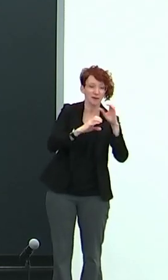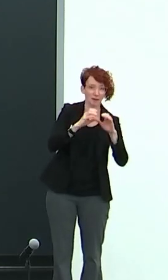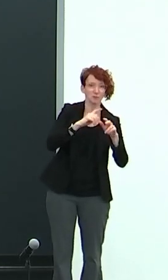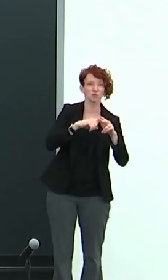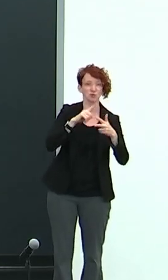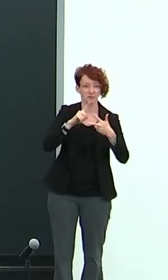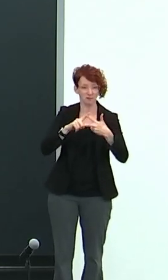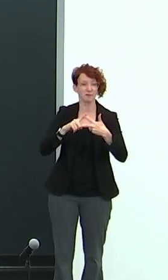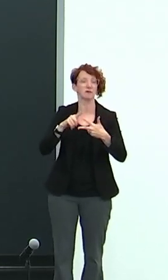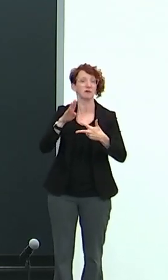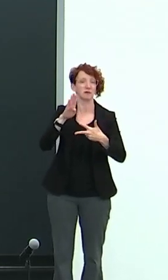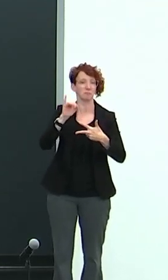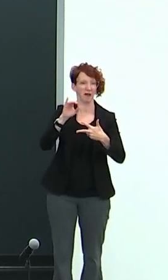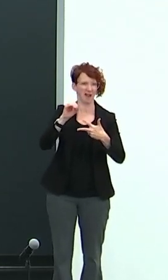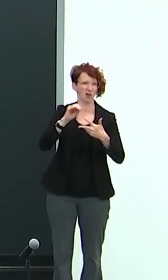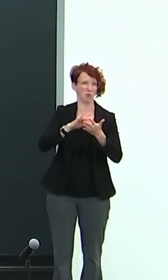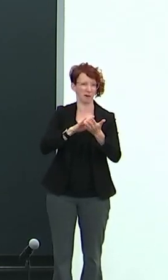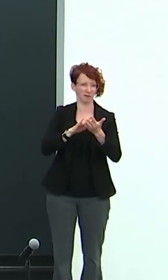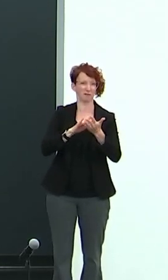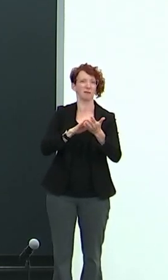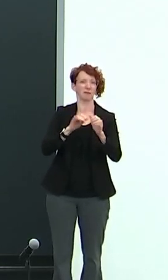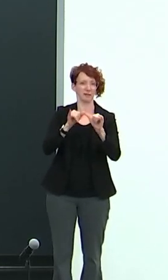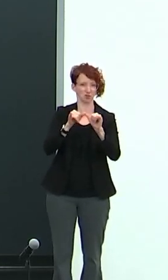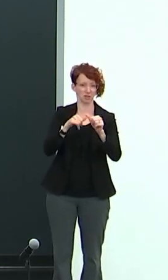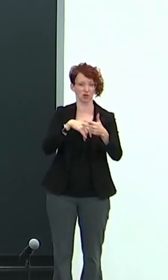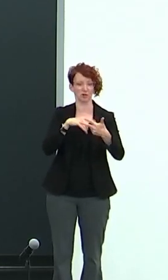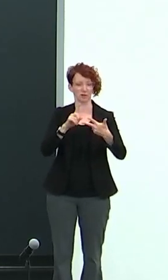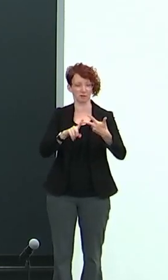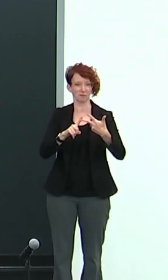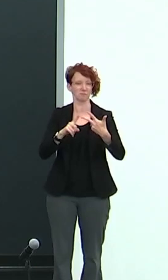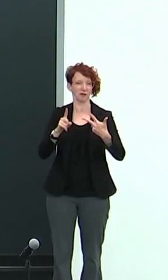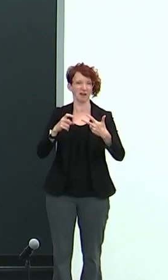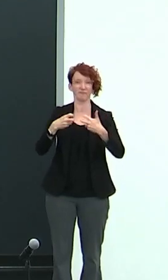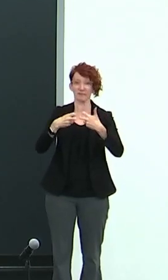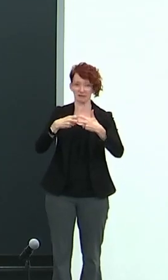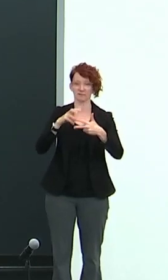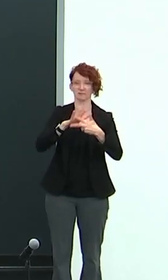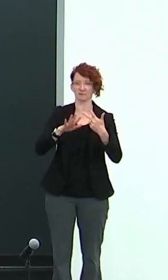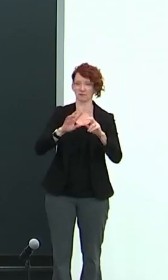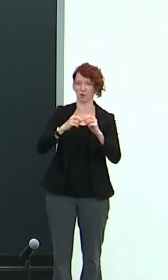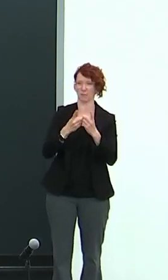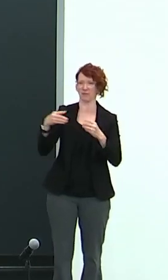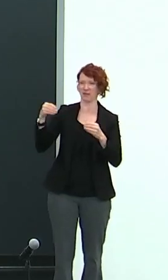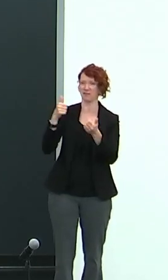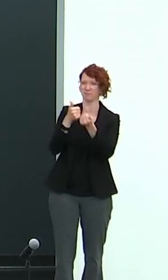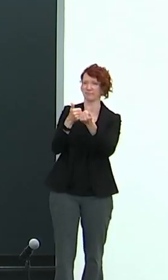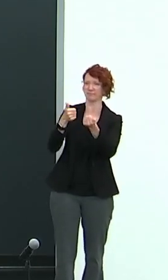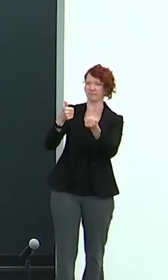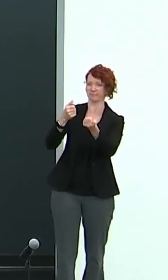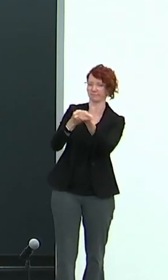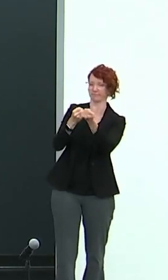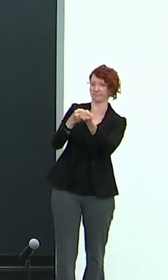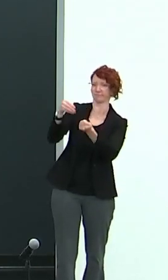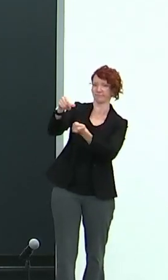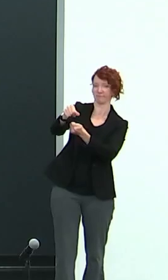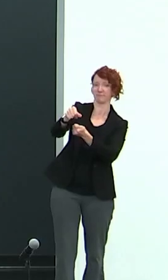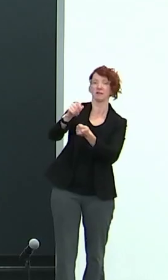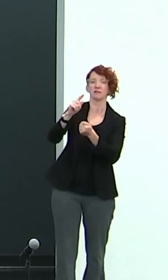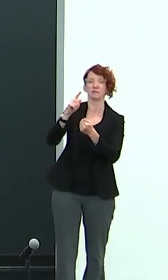Biomedical Engineering Department for their sponsorship of this event. This is organized by the International Chair